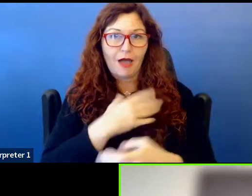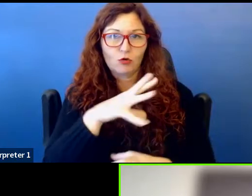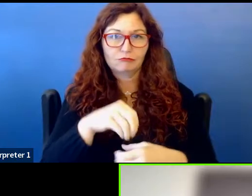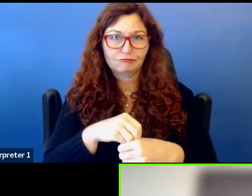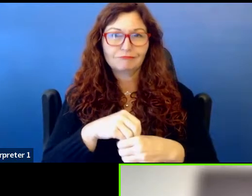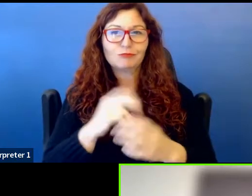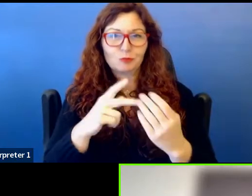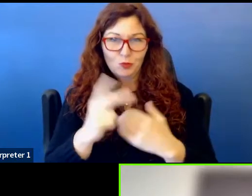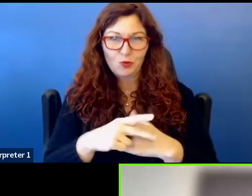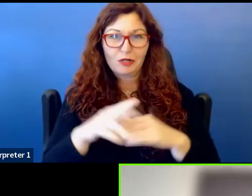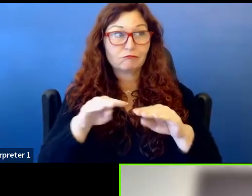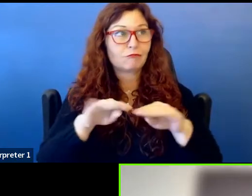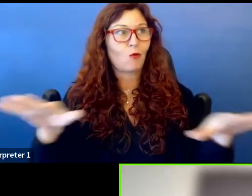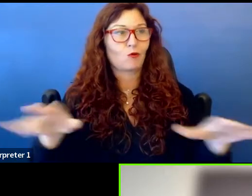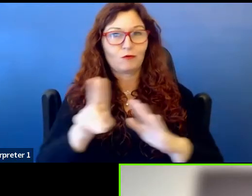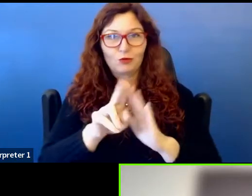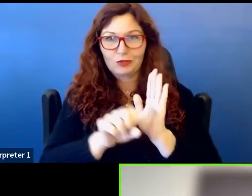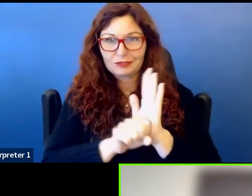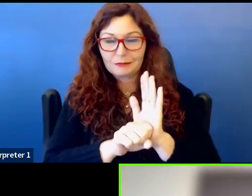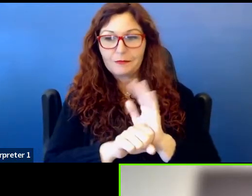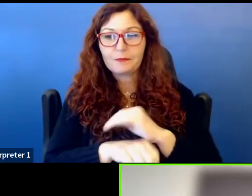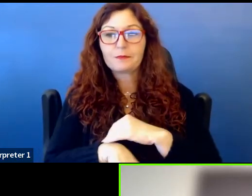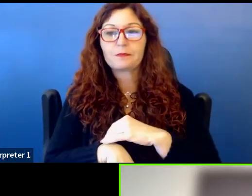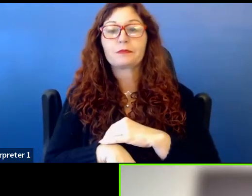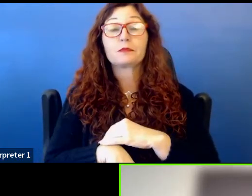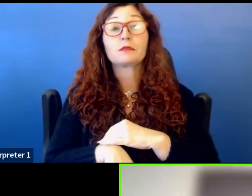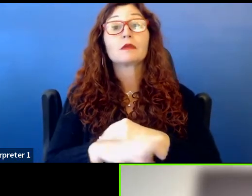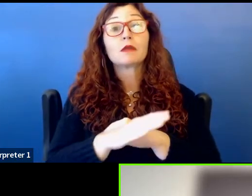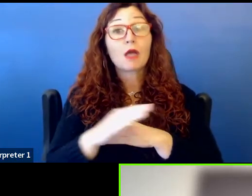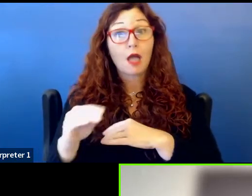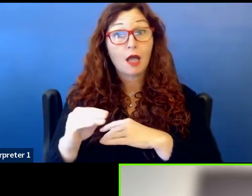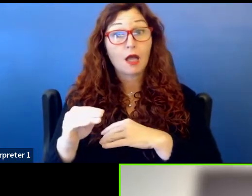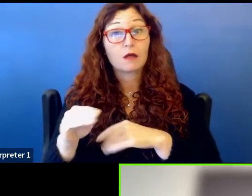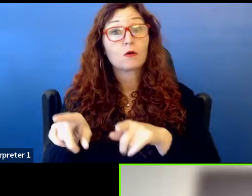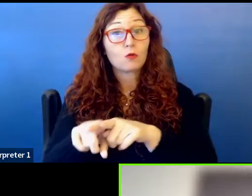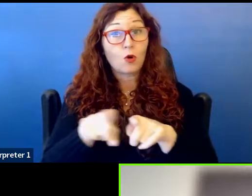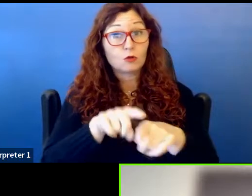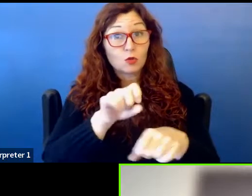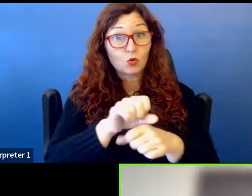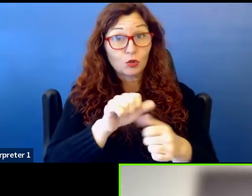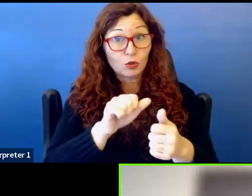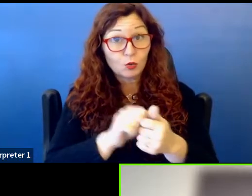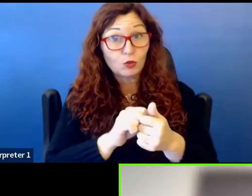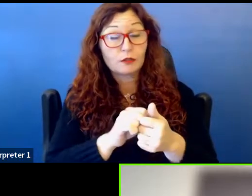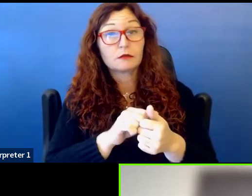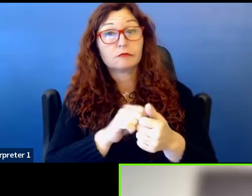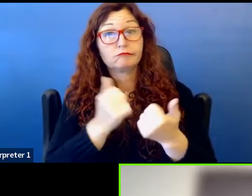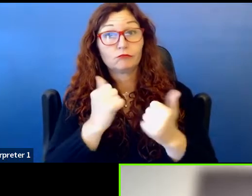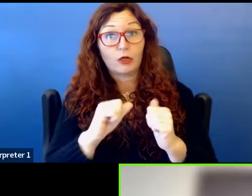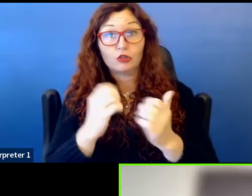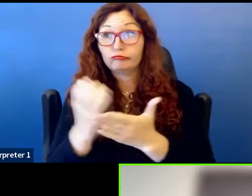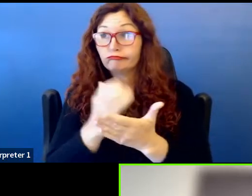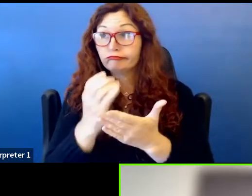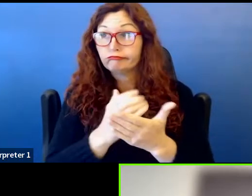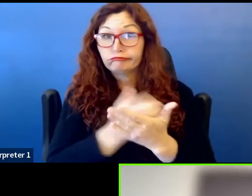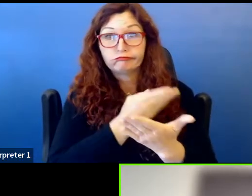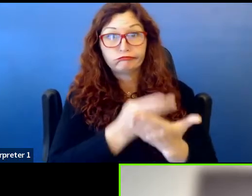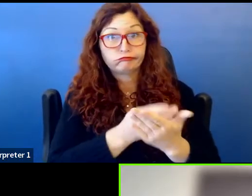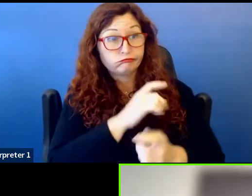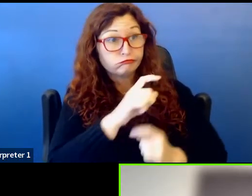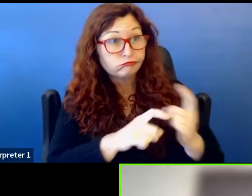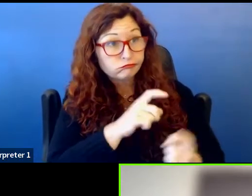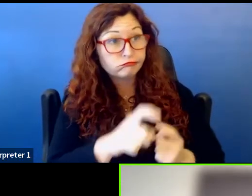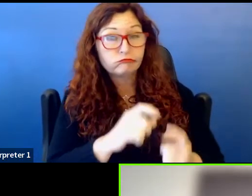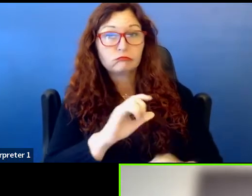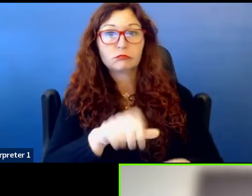country and additionally uh nab two is also working with uh trades women build nations to do um different forums